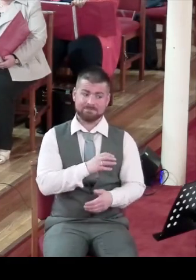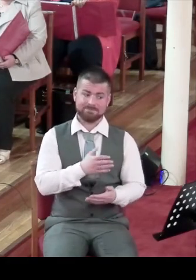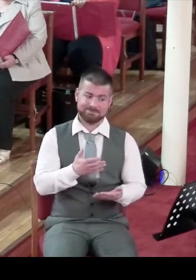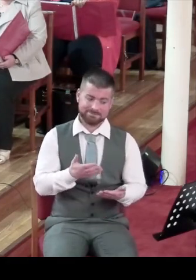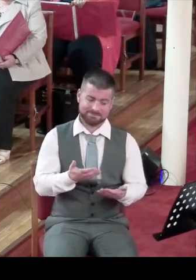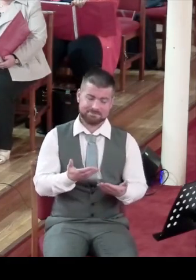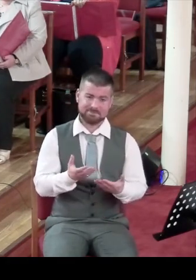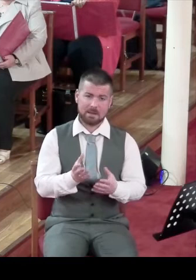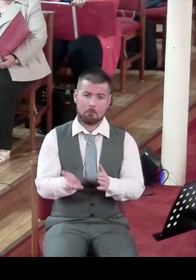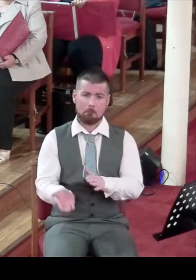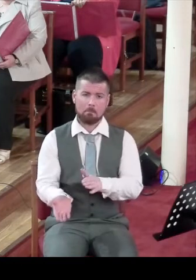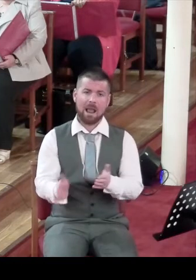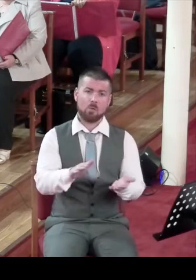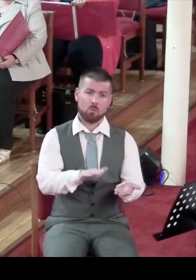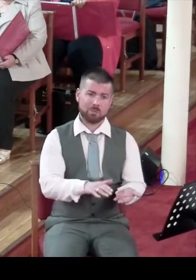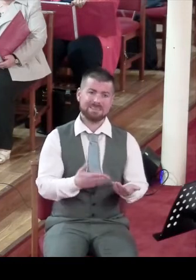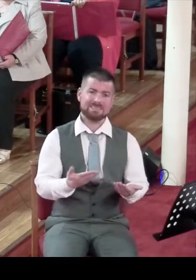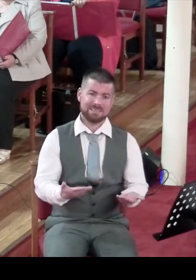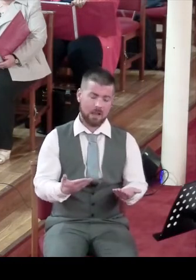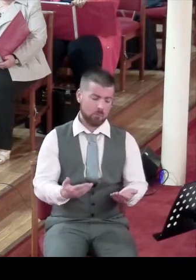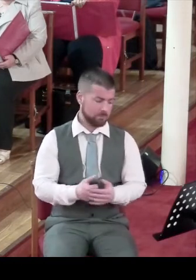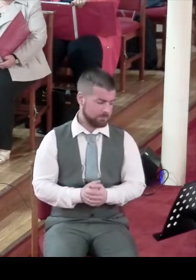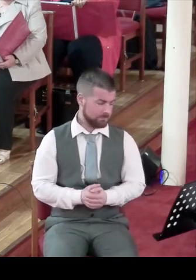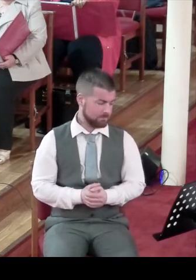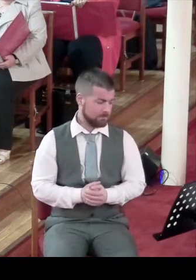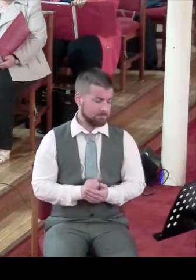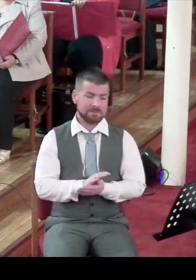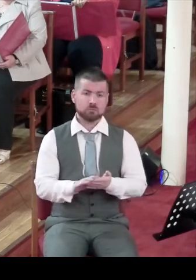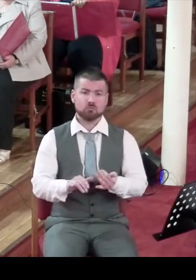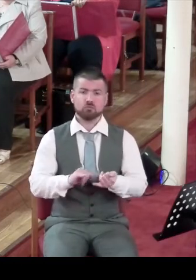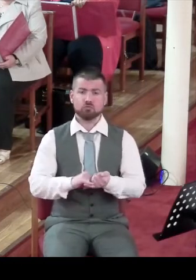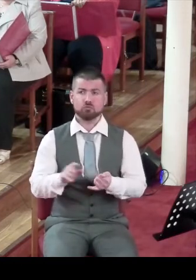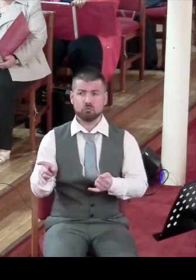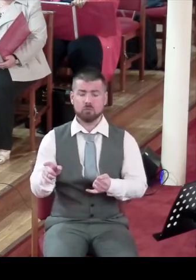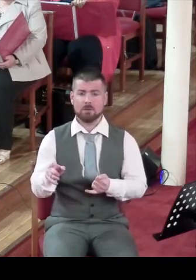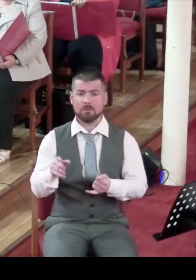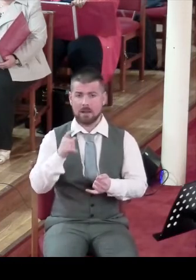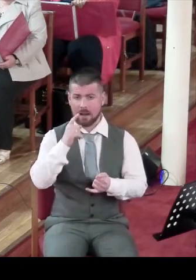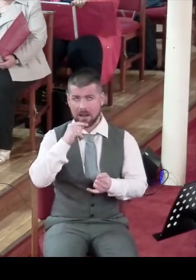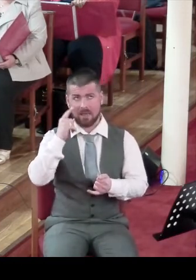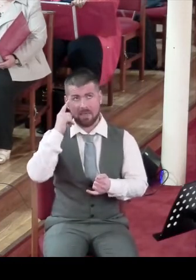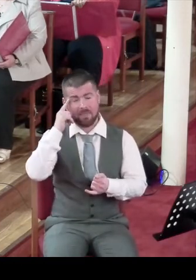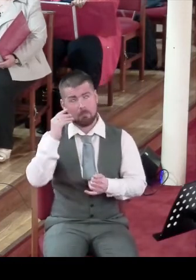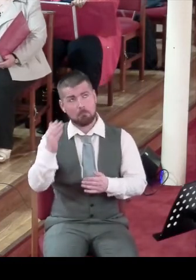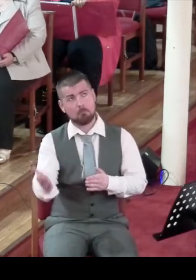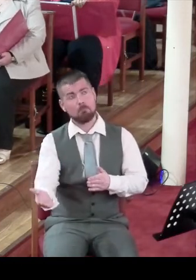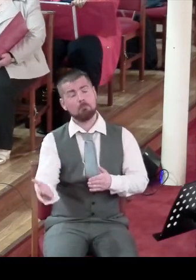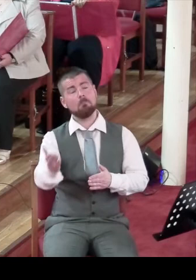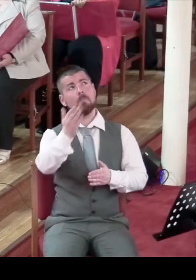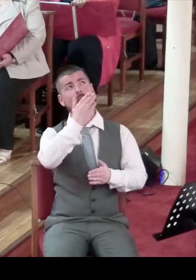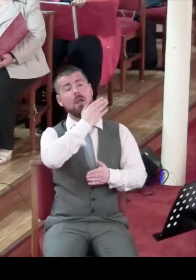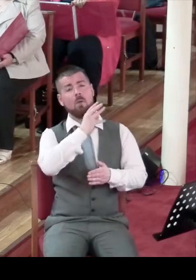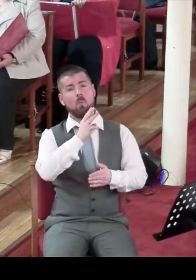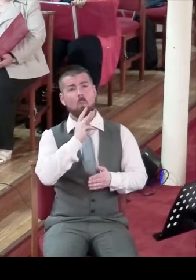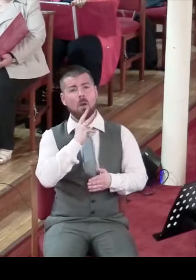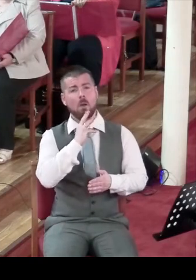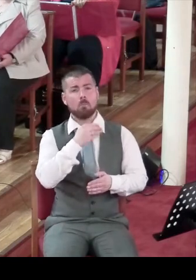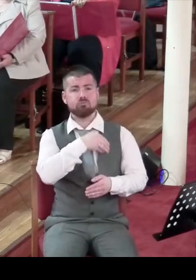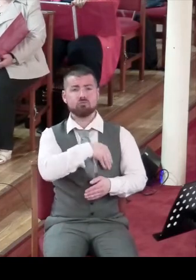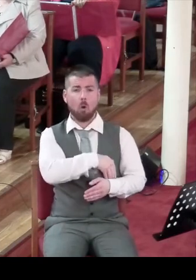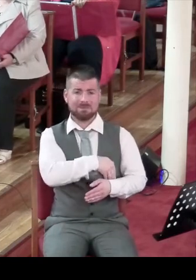so I'm sure that he, like many of us, goes back to words of promise like these.